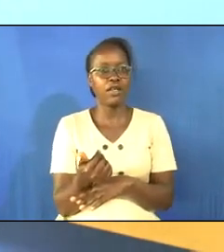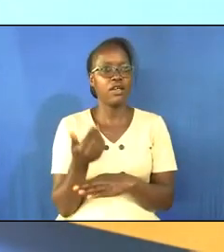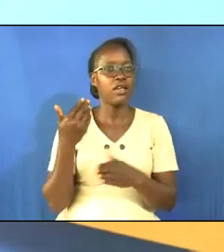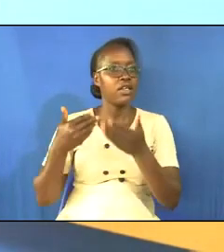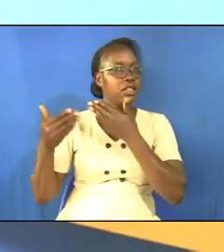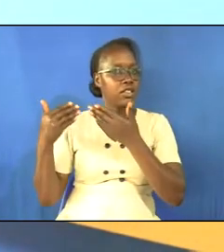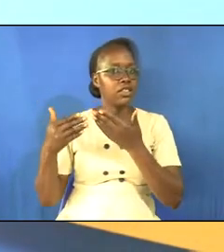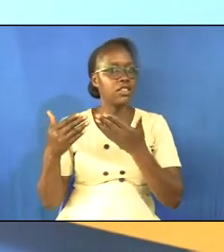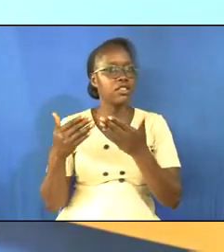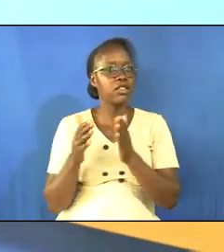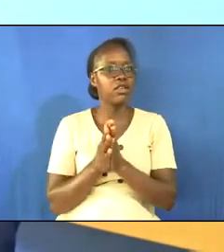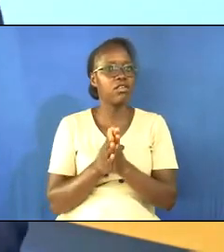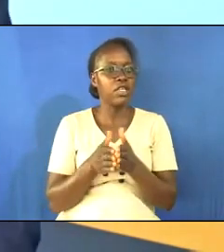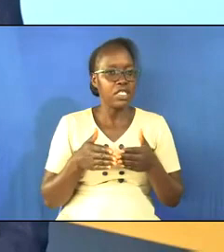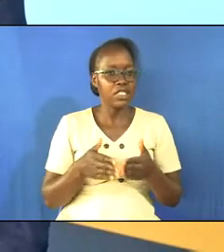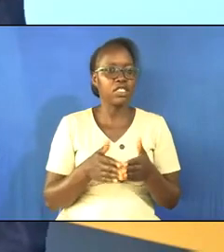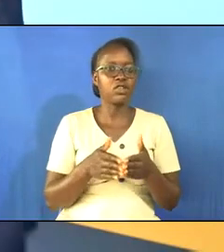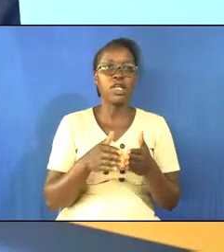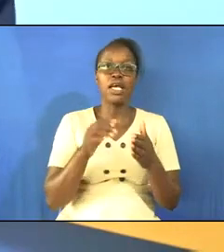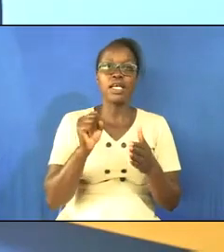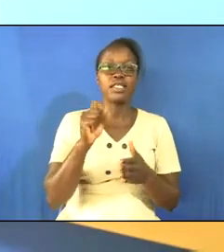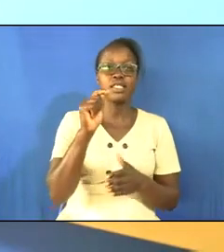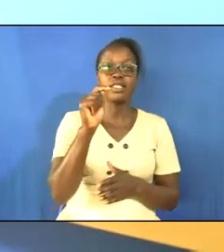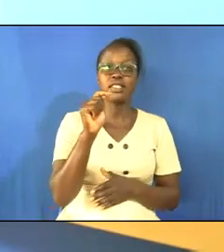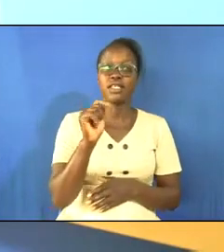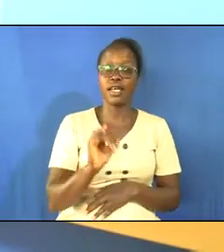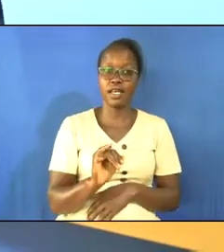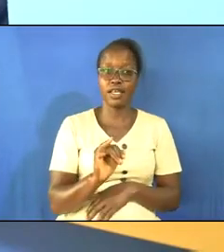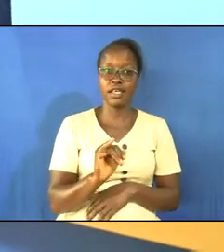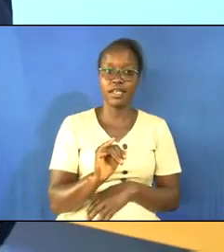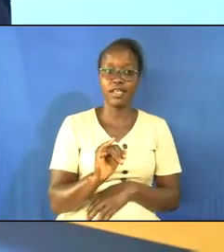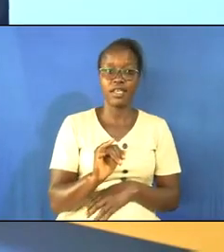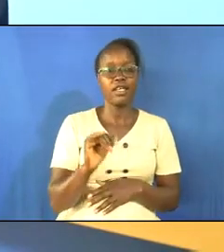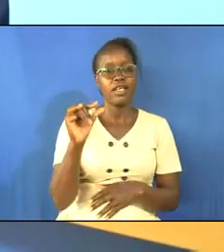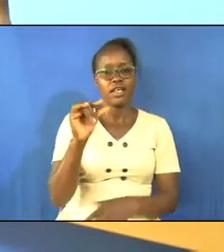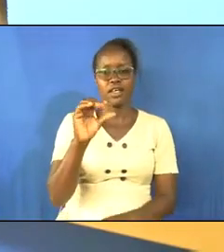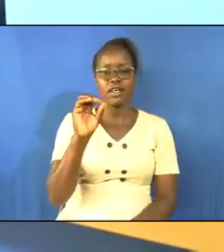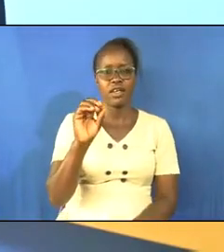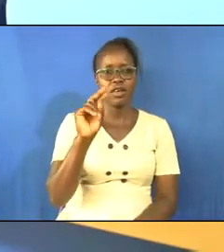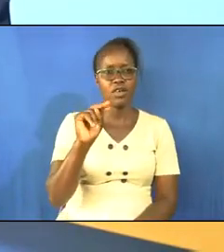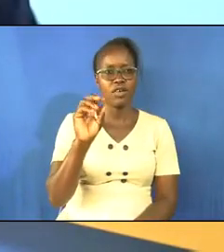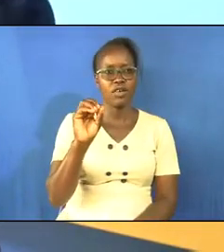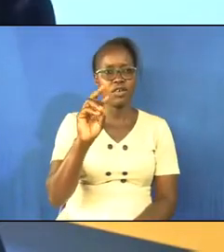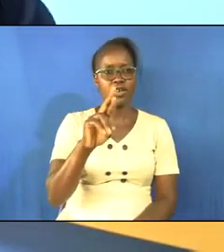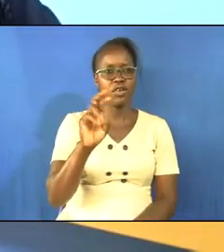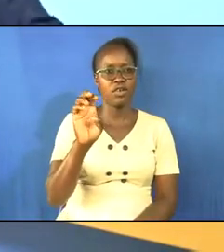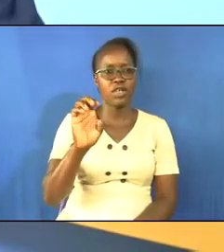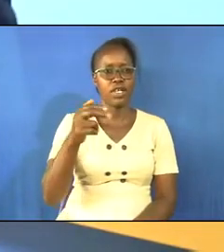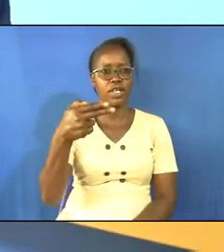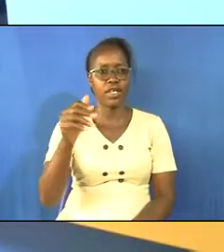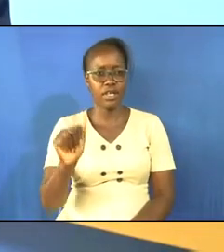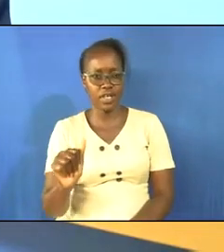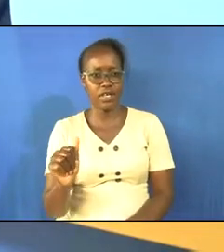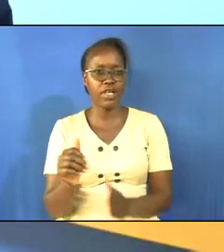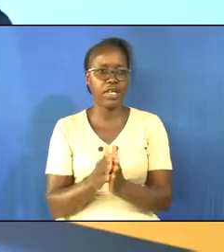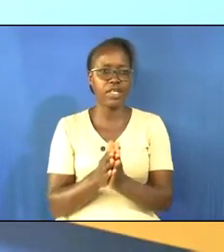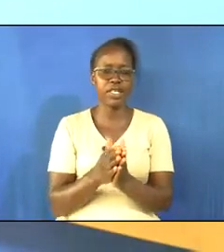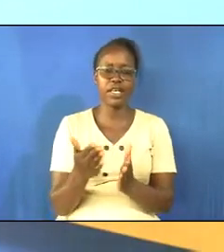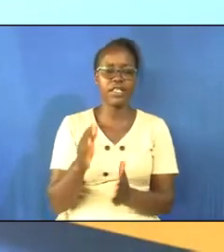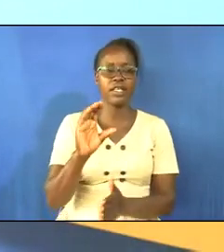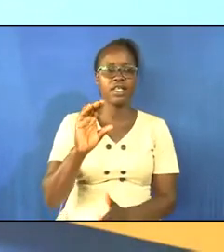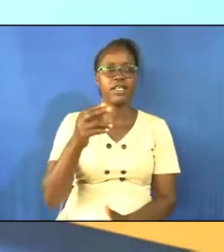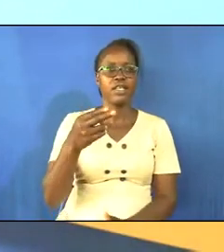of other sexually transmitted infections like gonorrhea and chlamydia. Those increase your risk multifold